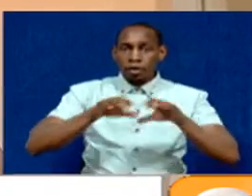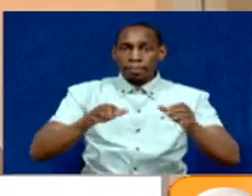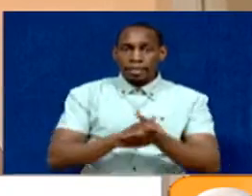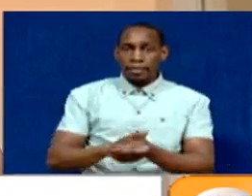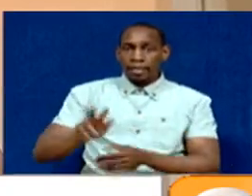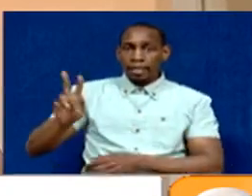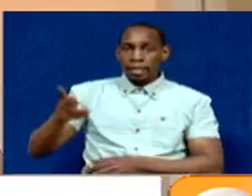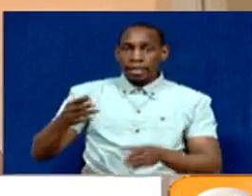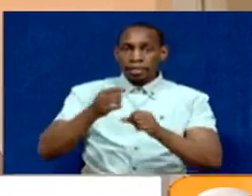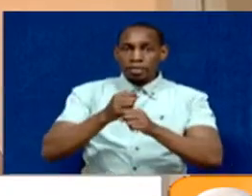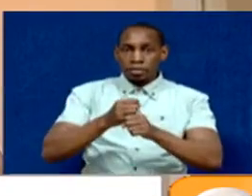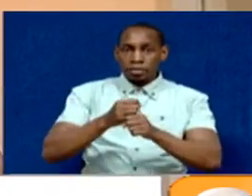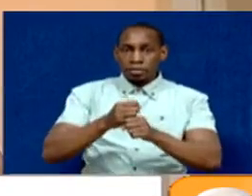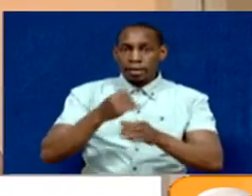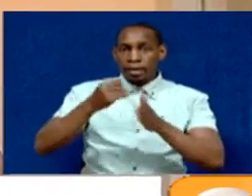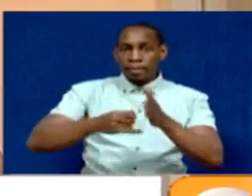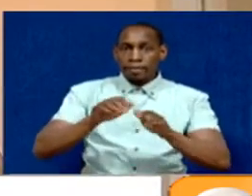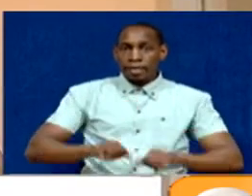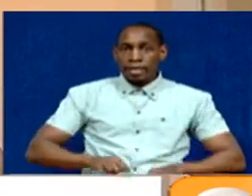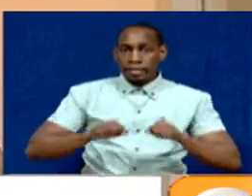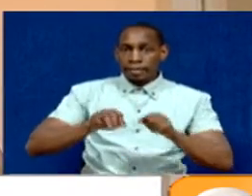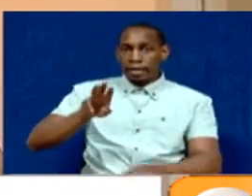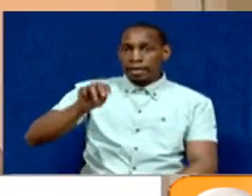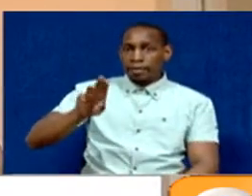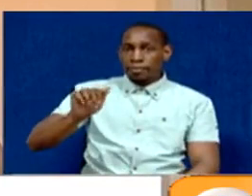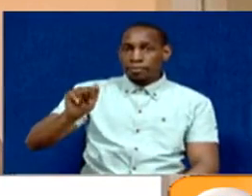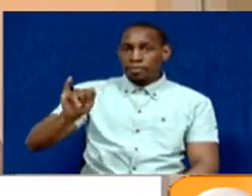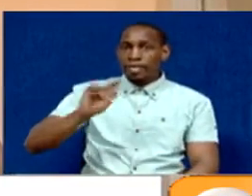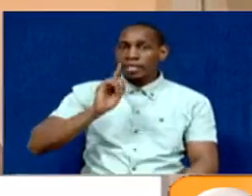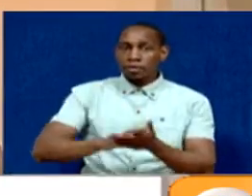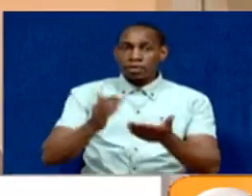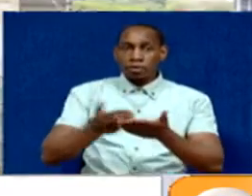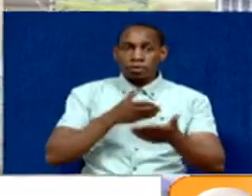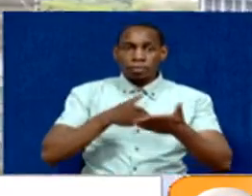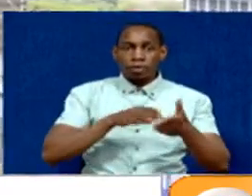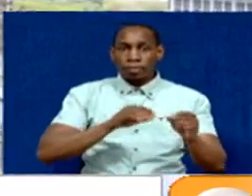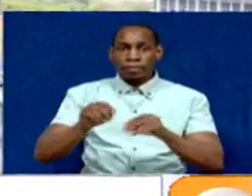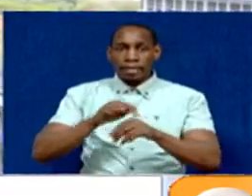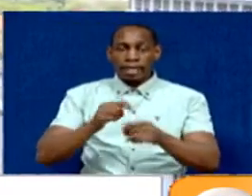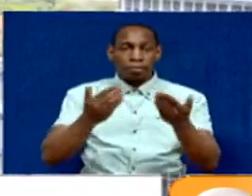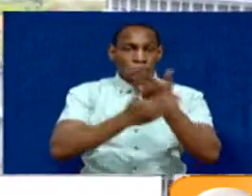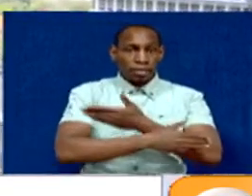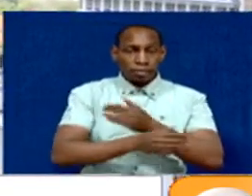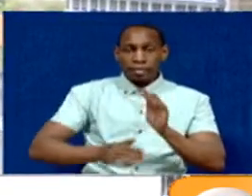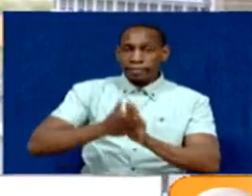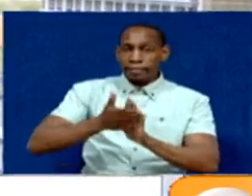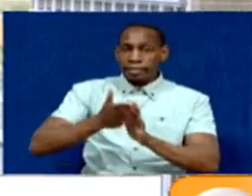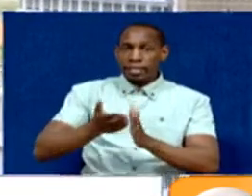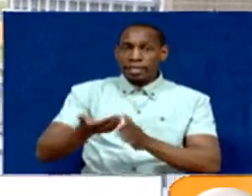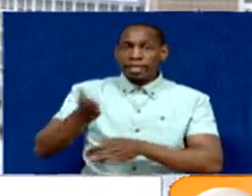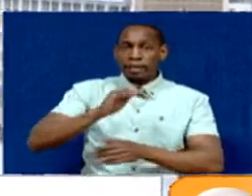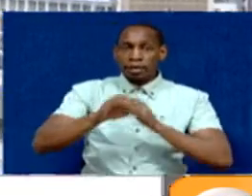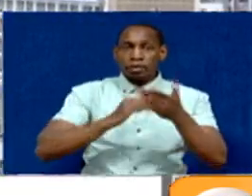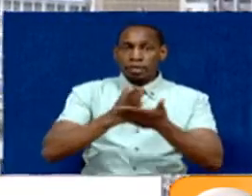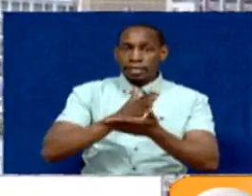part, the Kenya Association of Manufacturers Chairman Mushai Kunyeha says the lifting of the nationwide curfew last month should fast-track recovery of